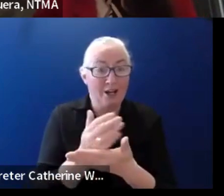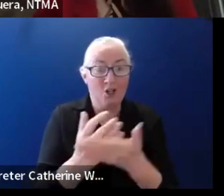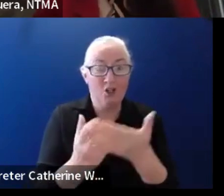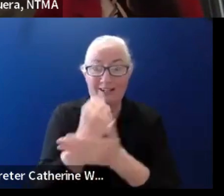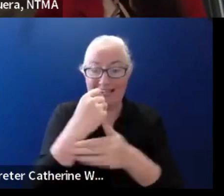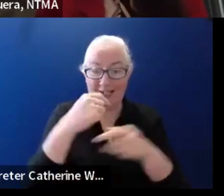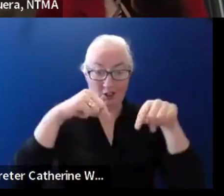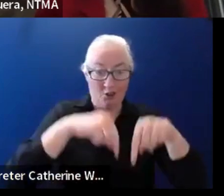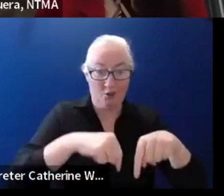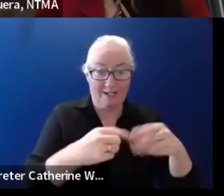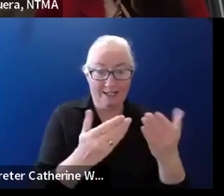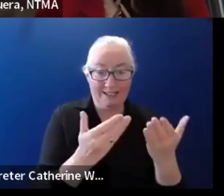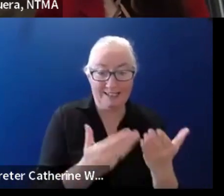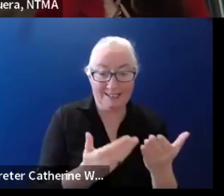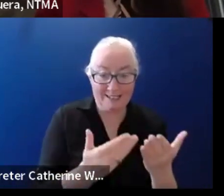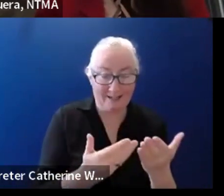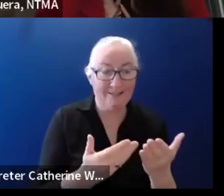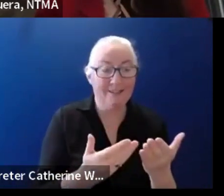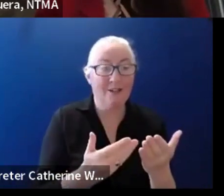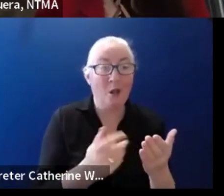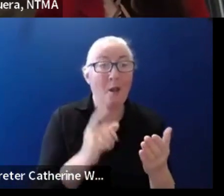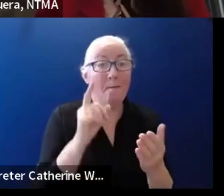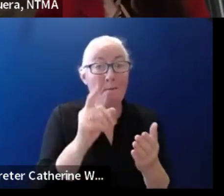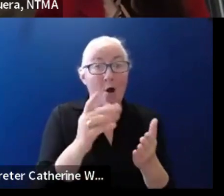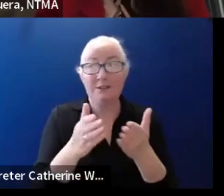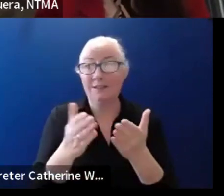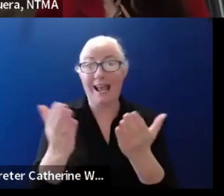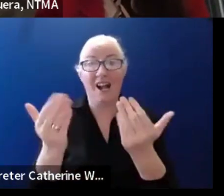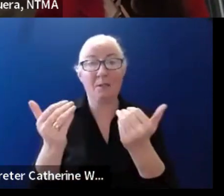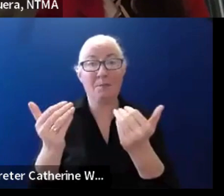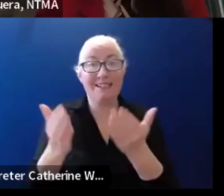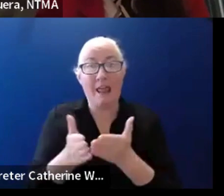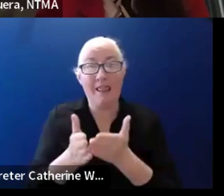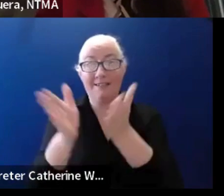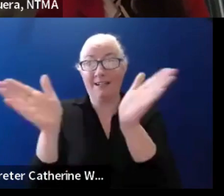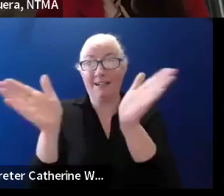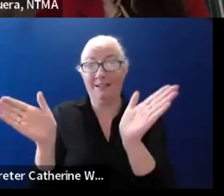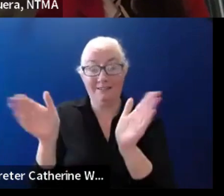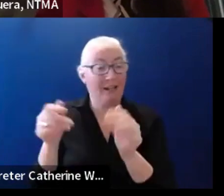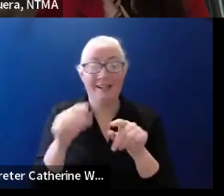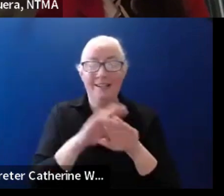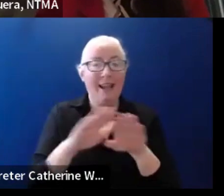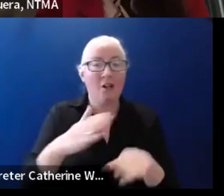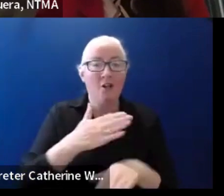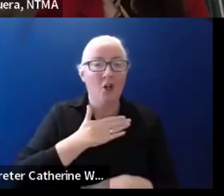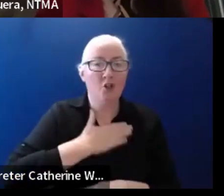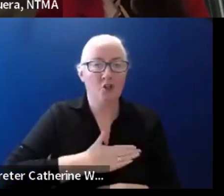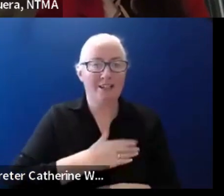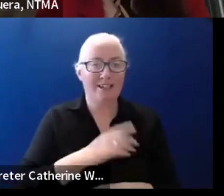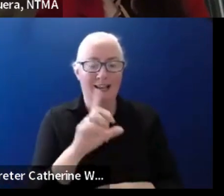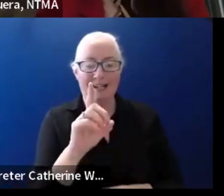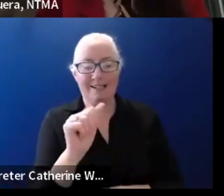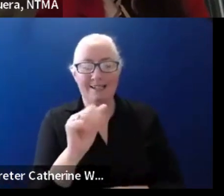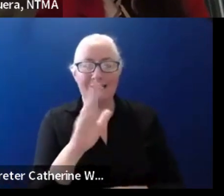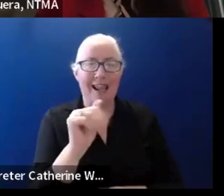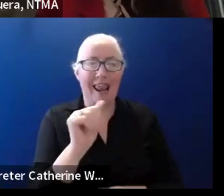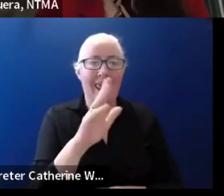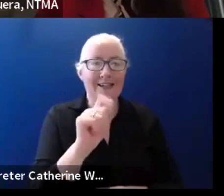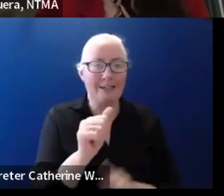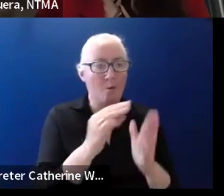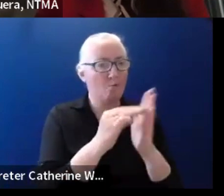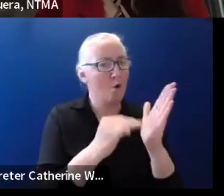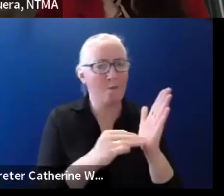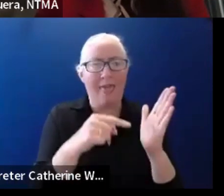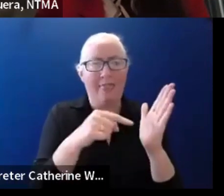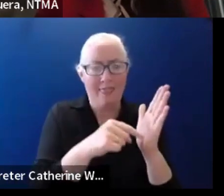here today, but engaging, you know, across the hospitality industry, because really this isn't just a Dalata program. This is a